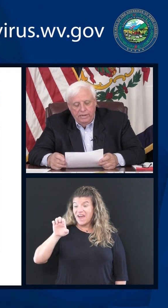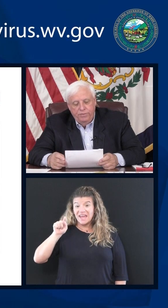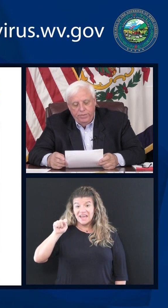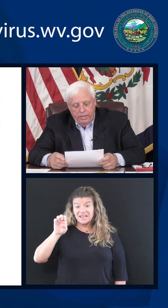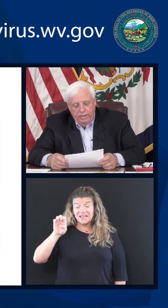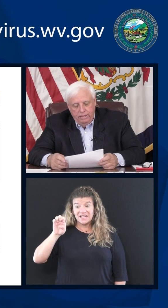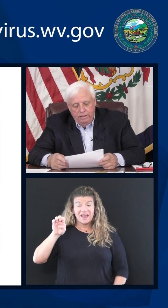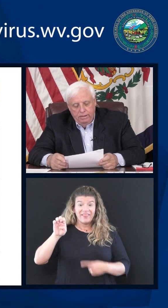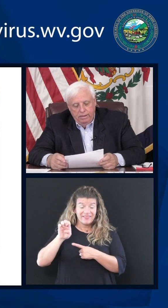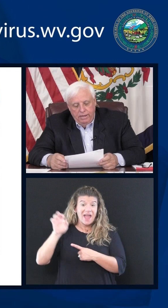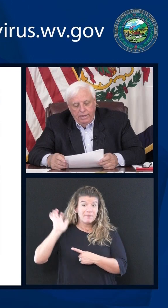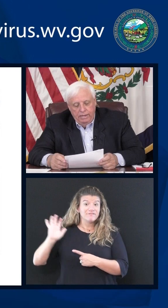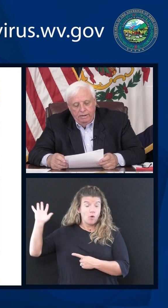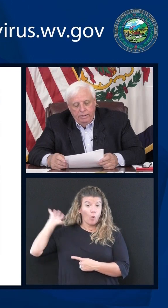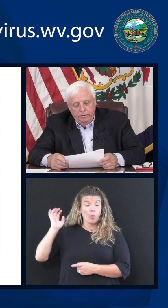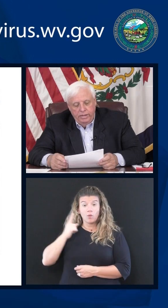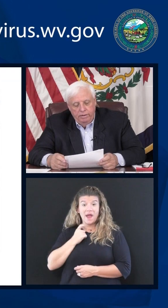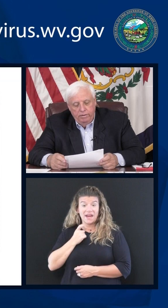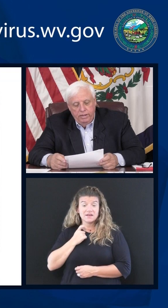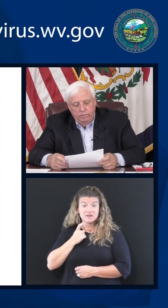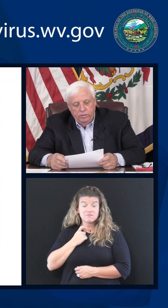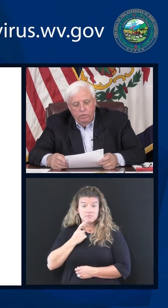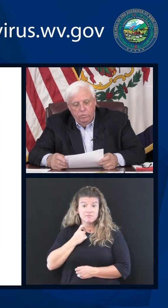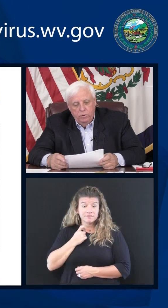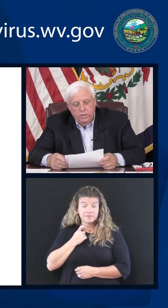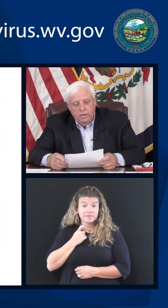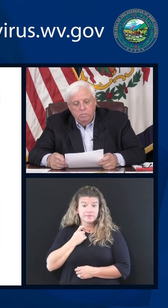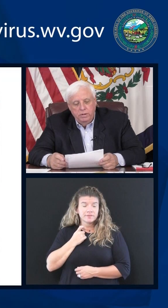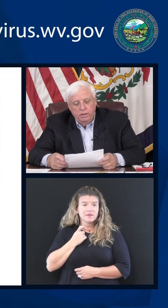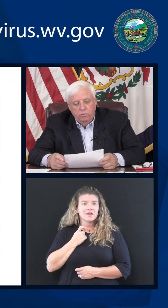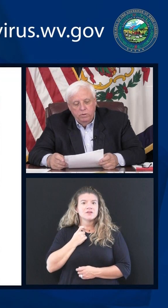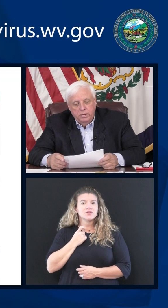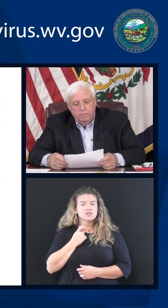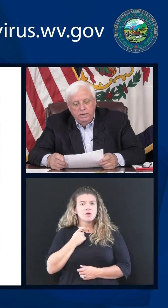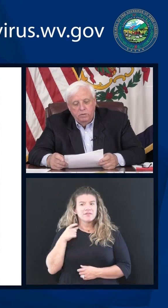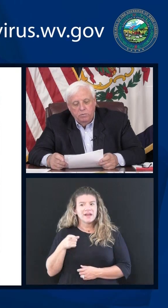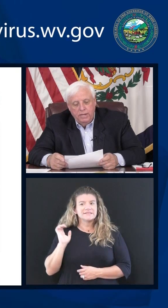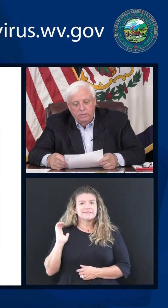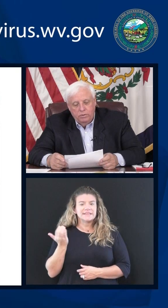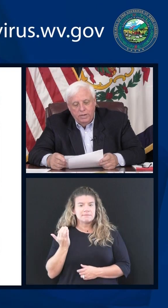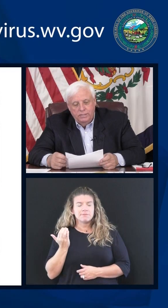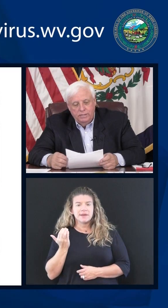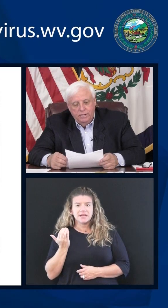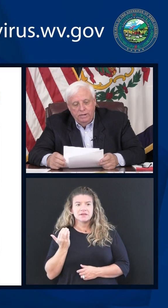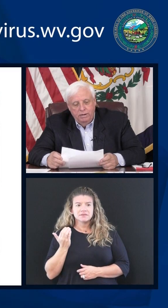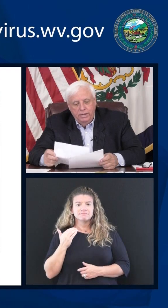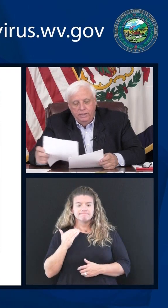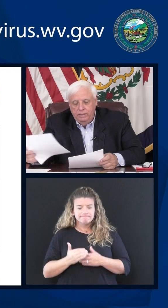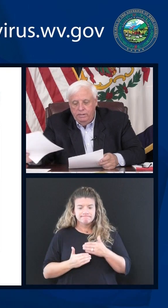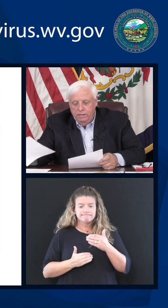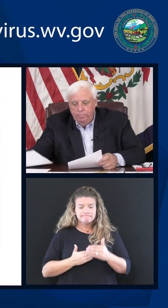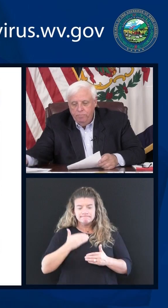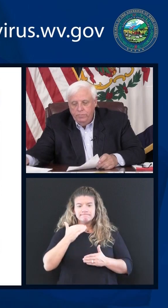surely did, I think. And so we're coming in the right direction